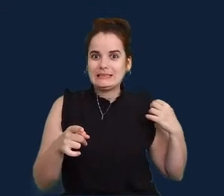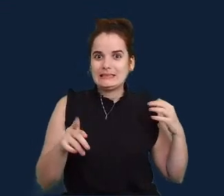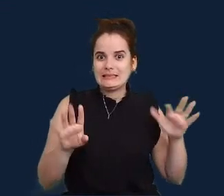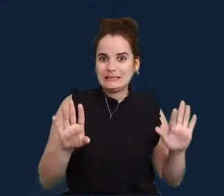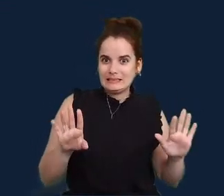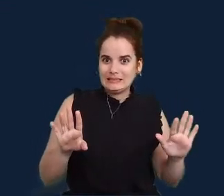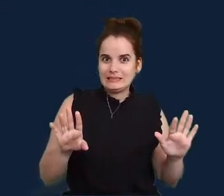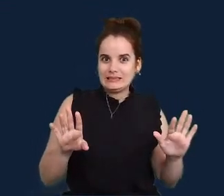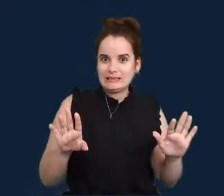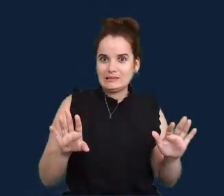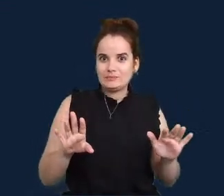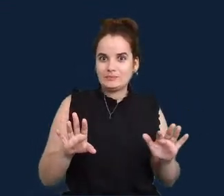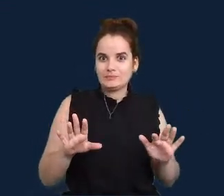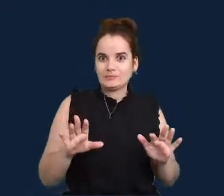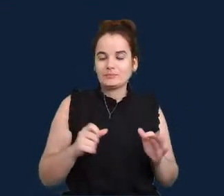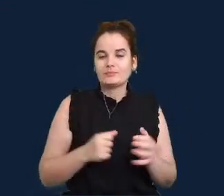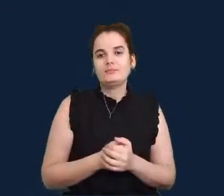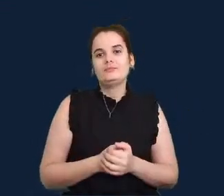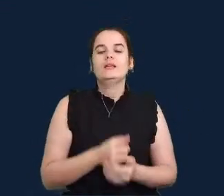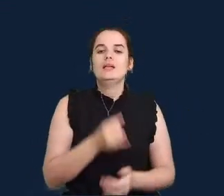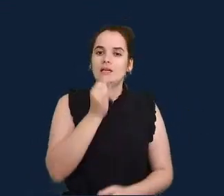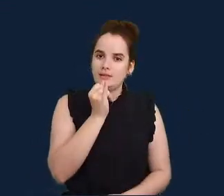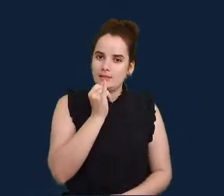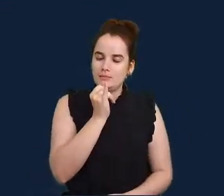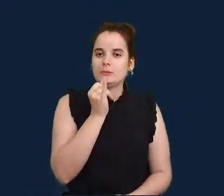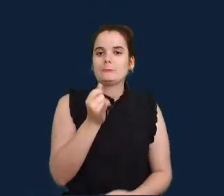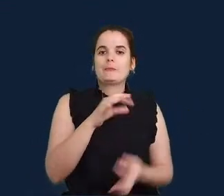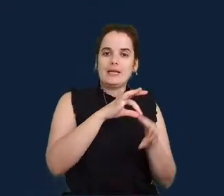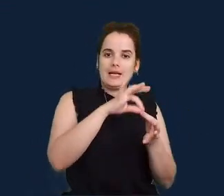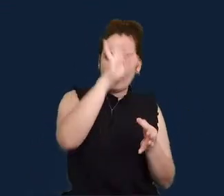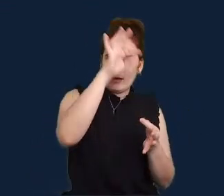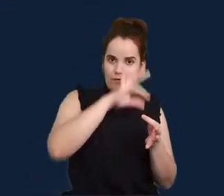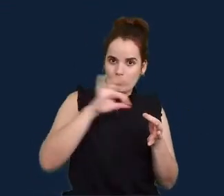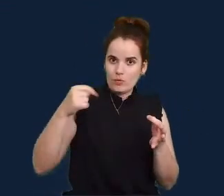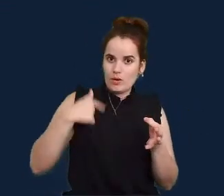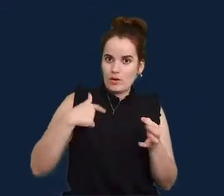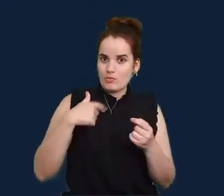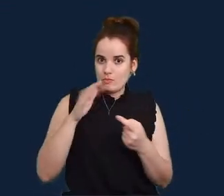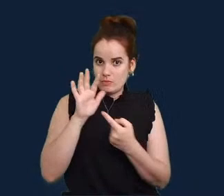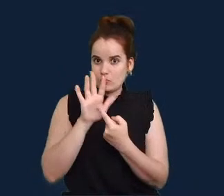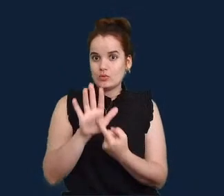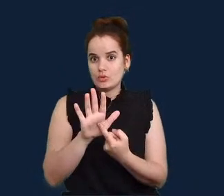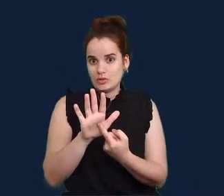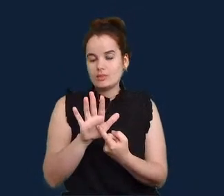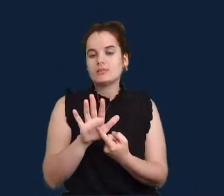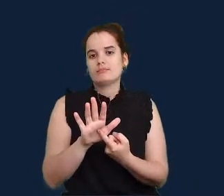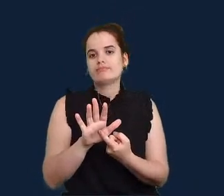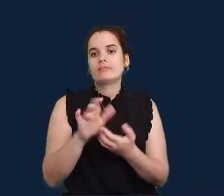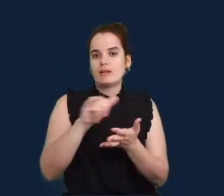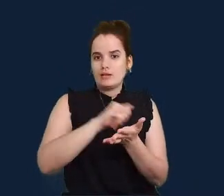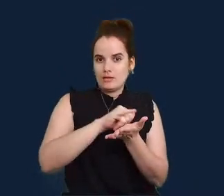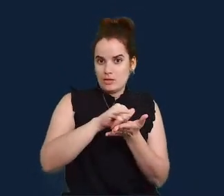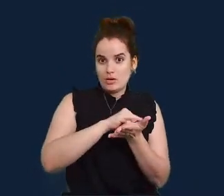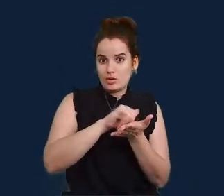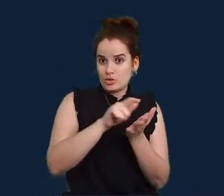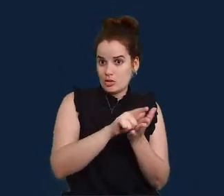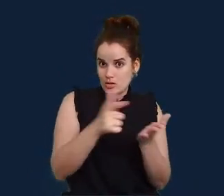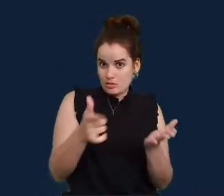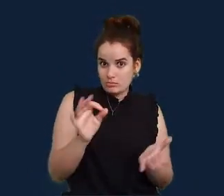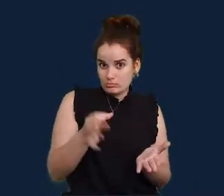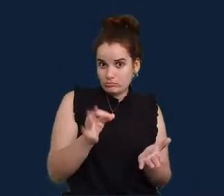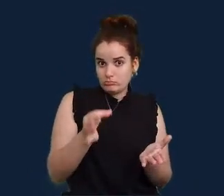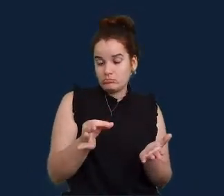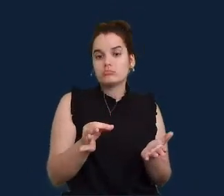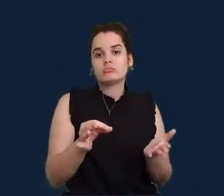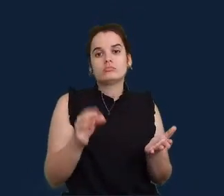chart that I showed in the talk from NYT, it could just say that gun sales over time with